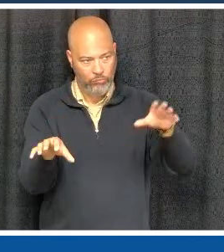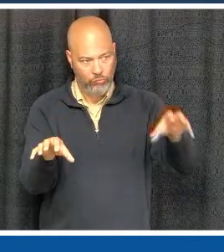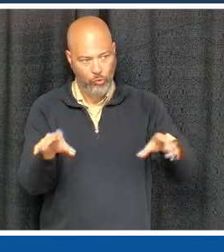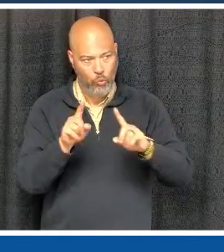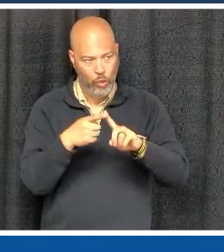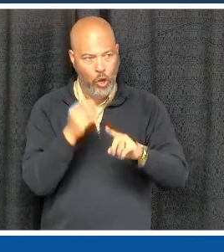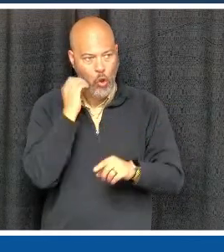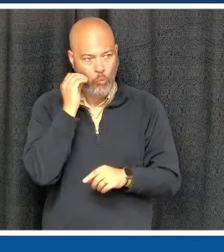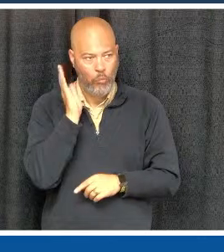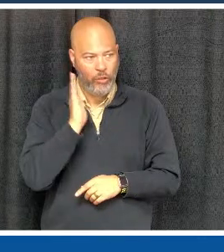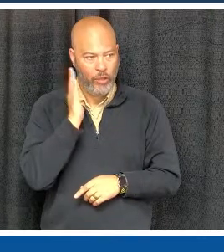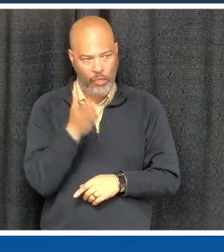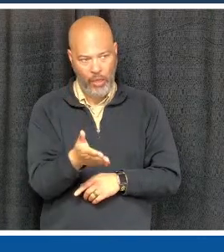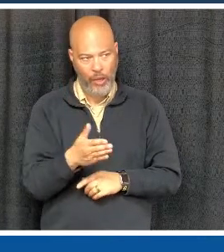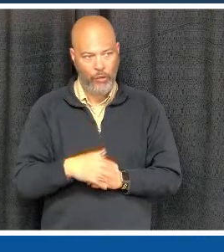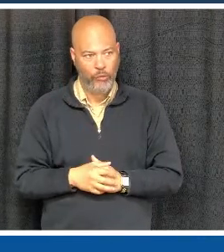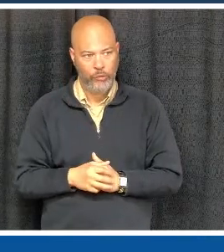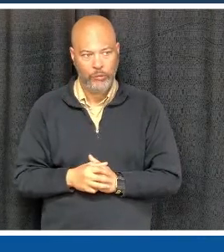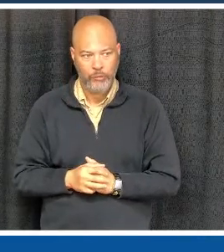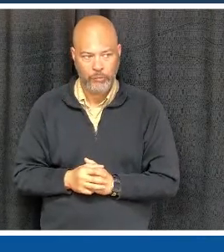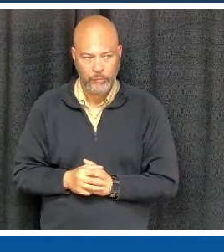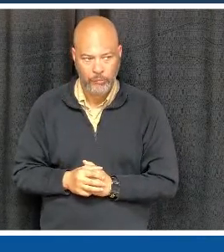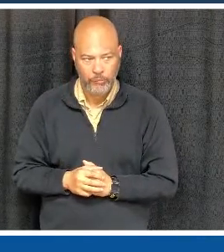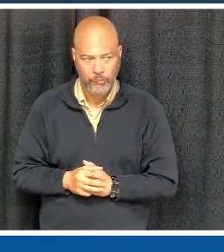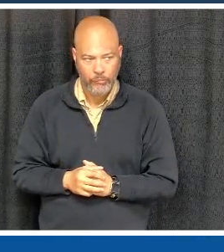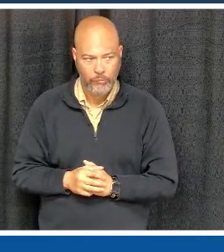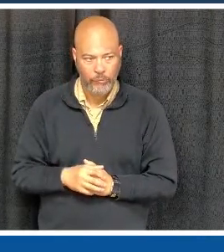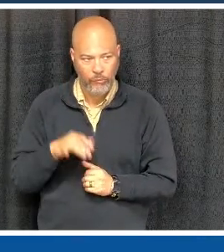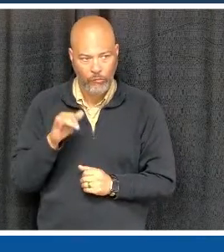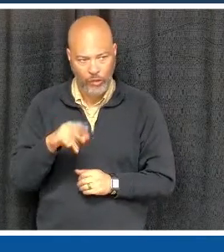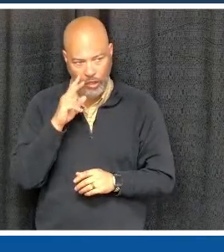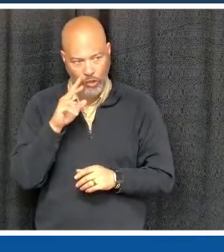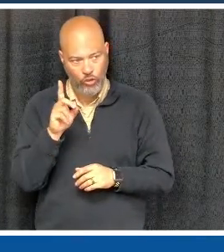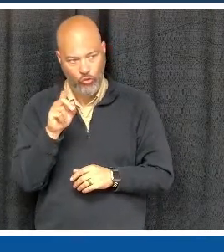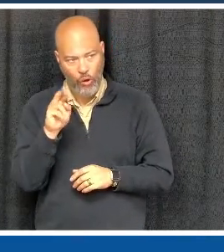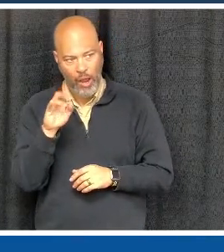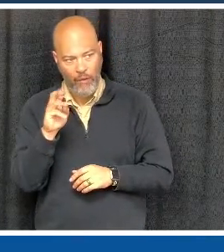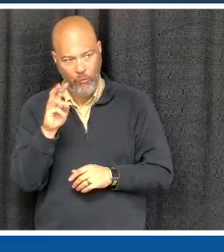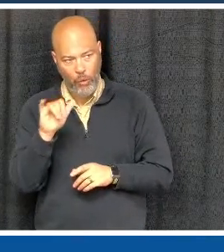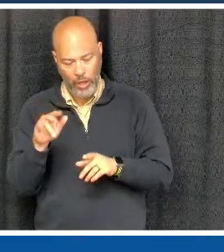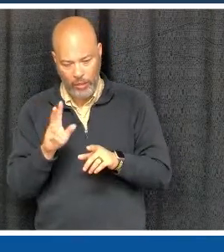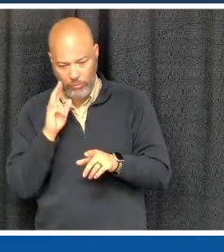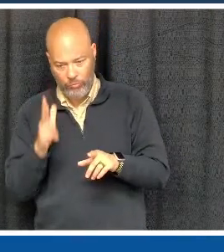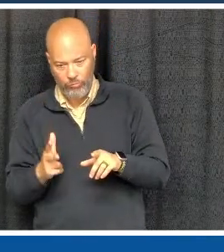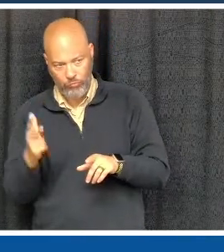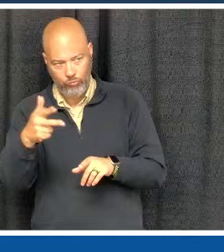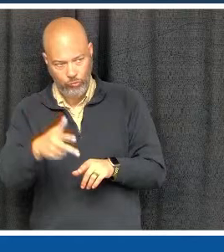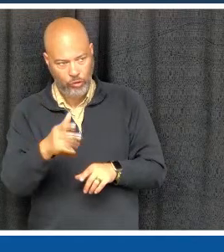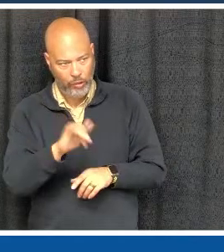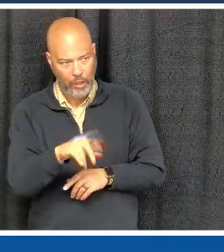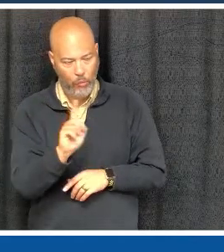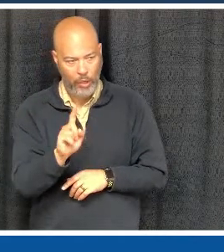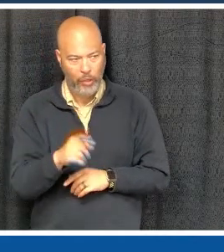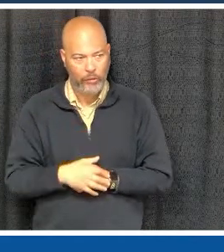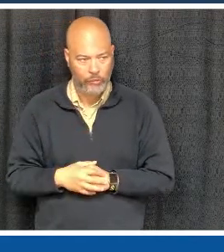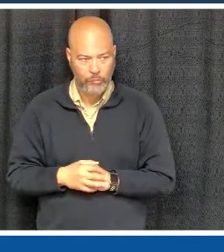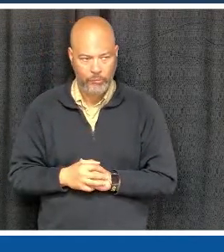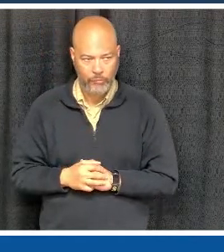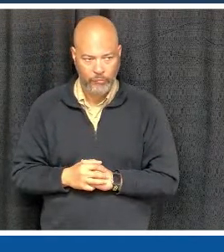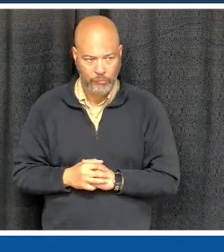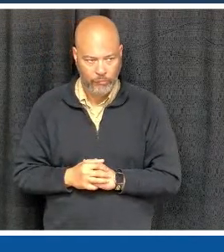home on the property. And you can see the driveway to where the home site used to be on the property there.